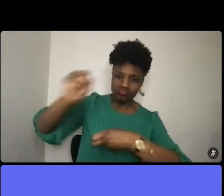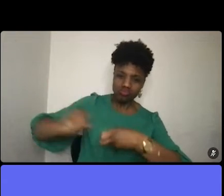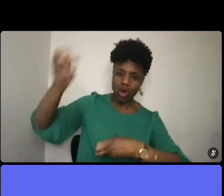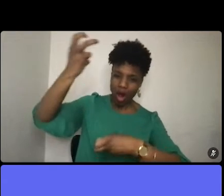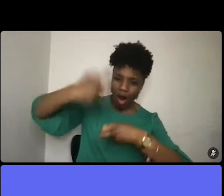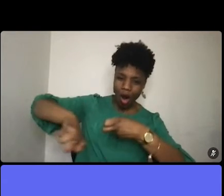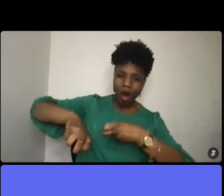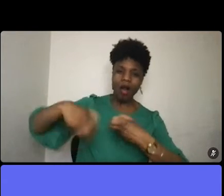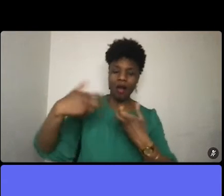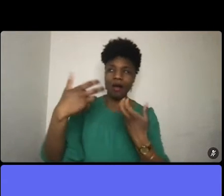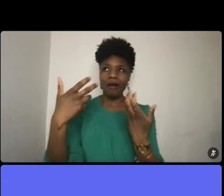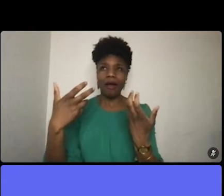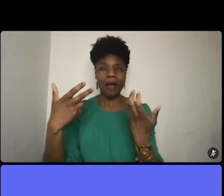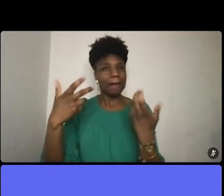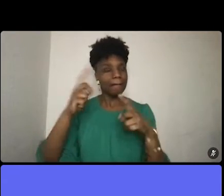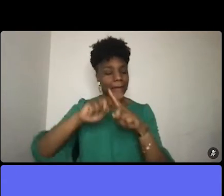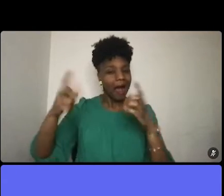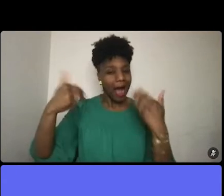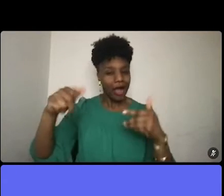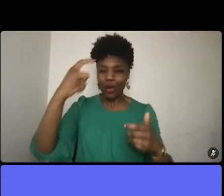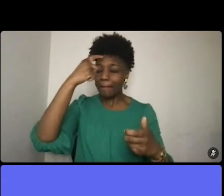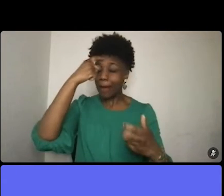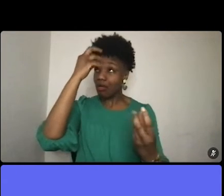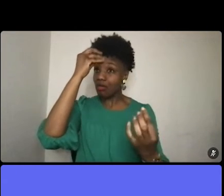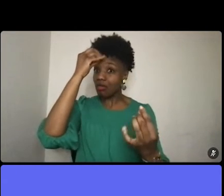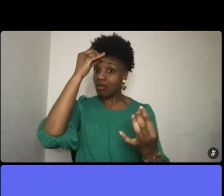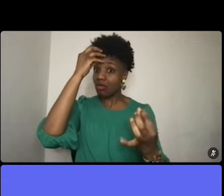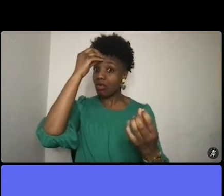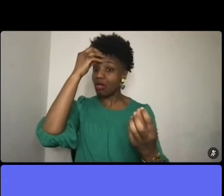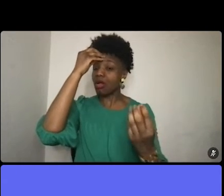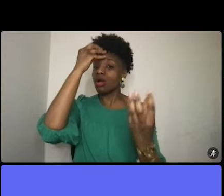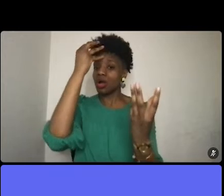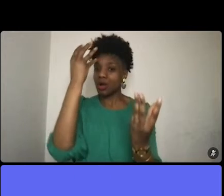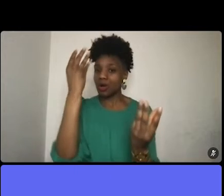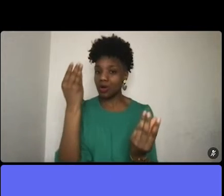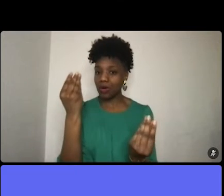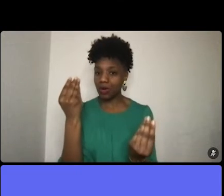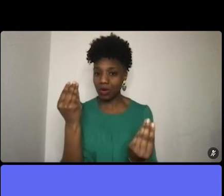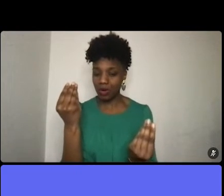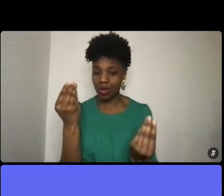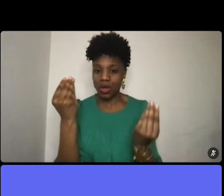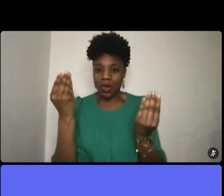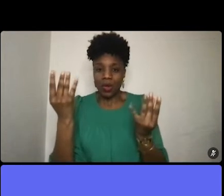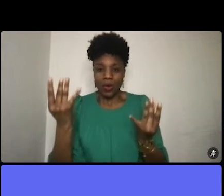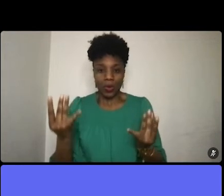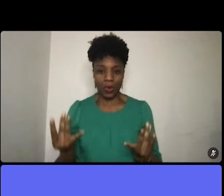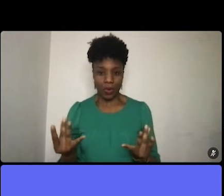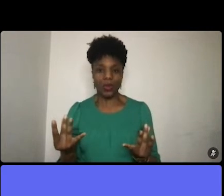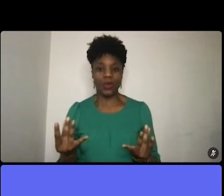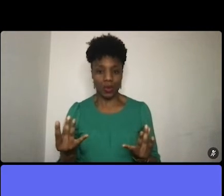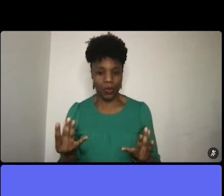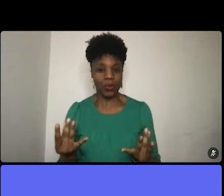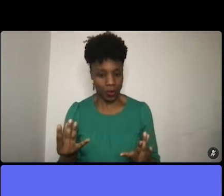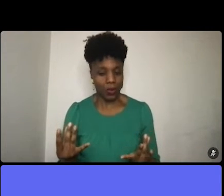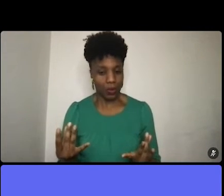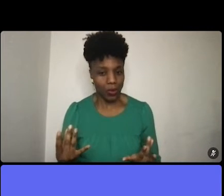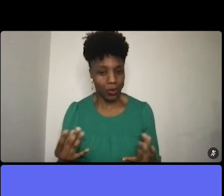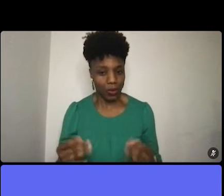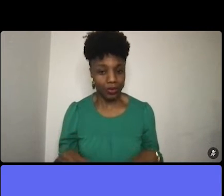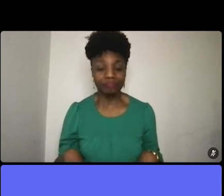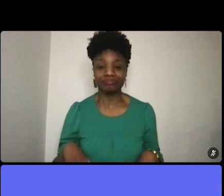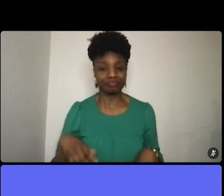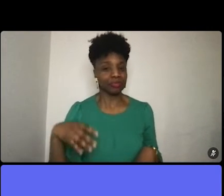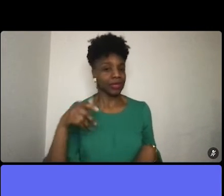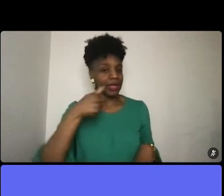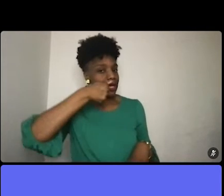just a little bit, Hmm just a little bit, just to stay Right. sane. Right, and that's what we'll do. Like